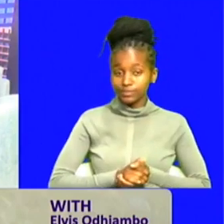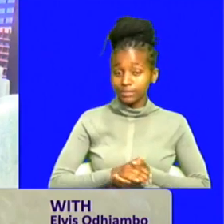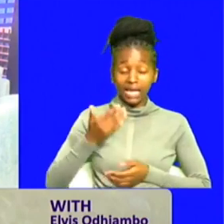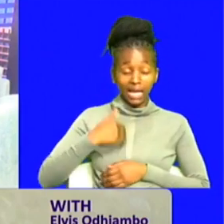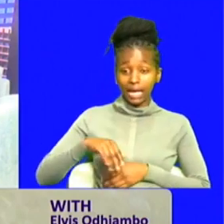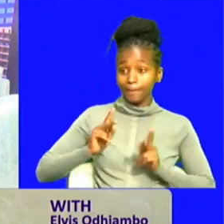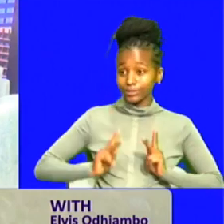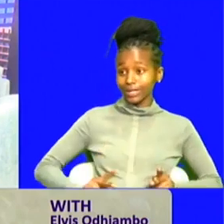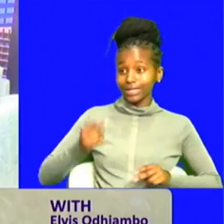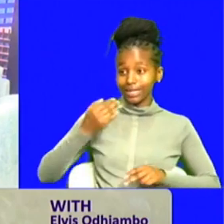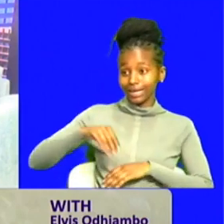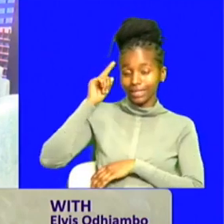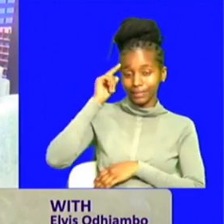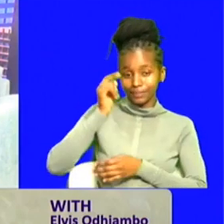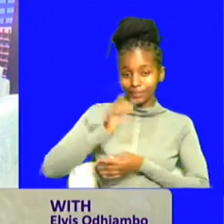Personally, yes. I think